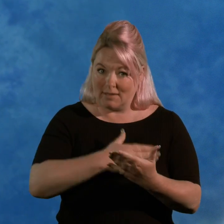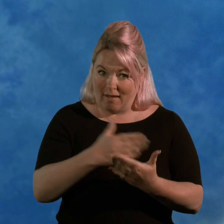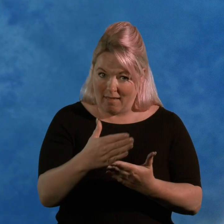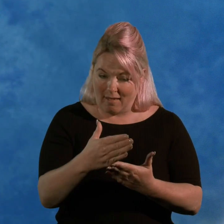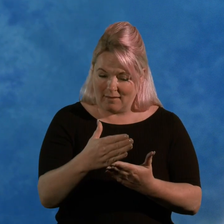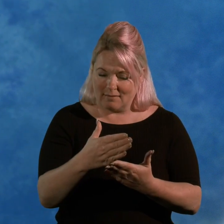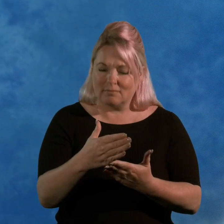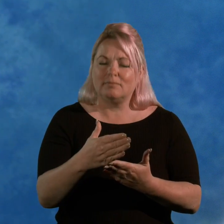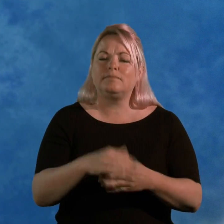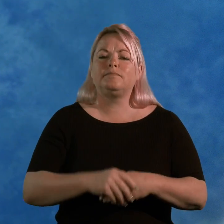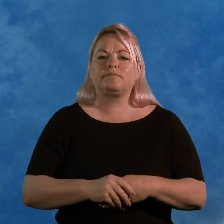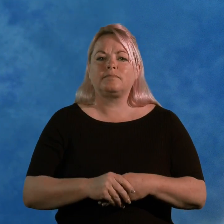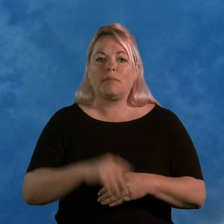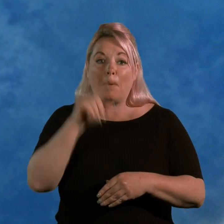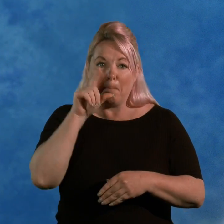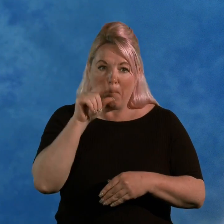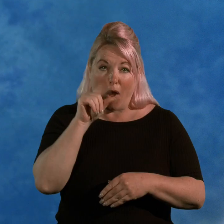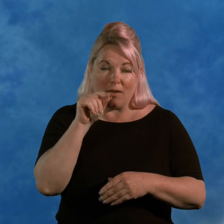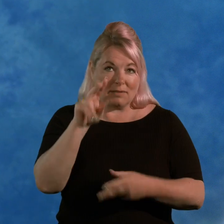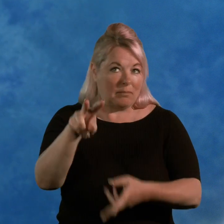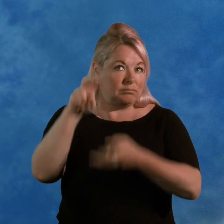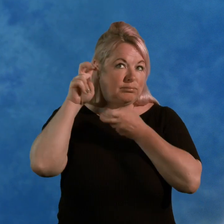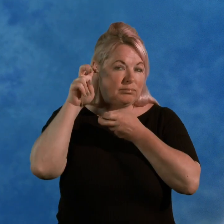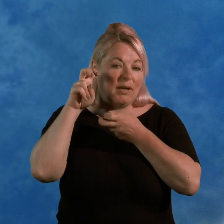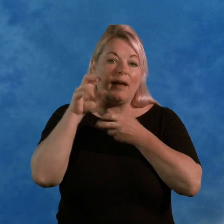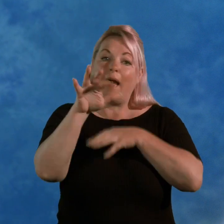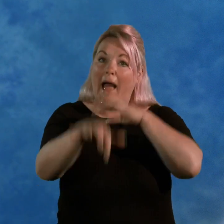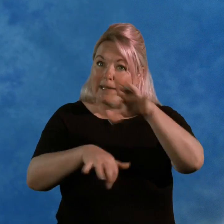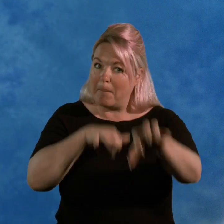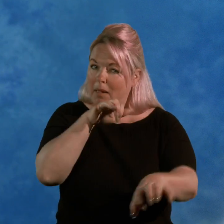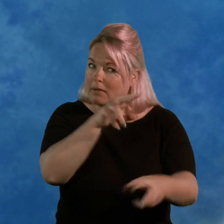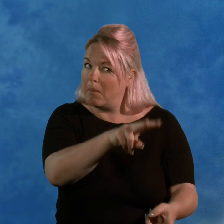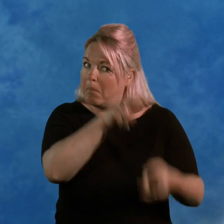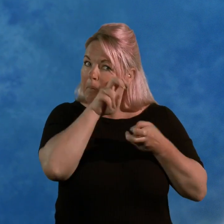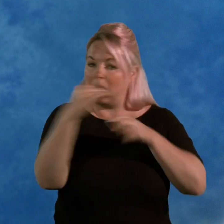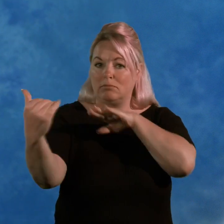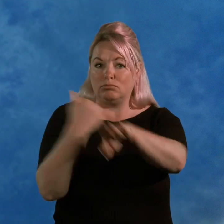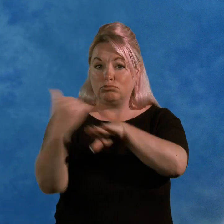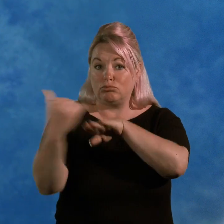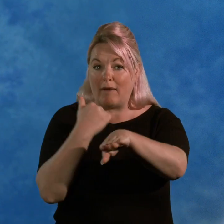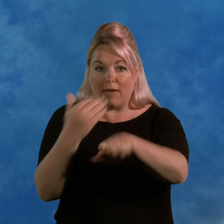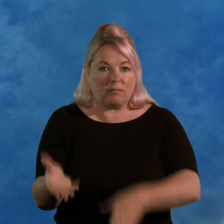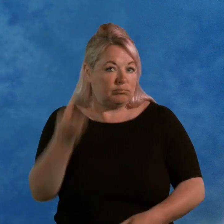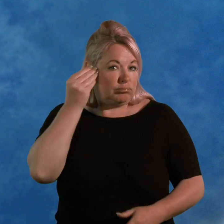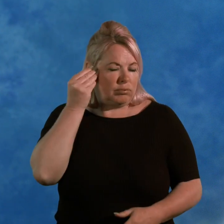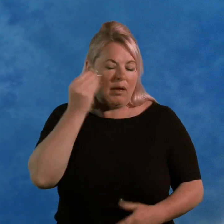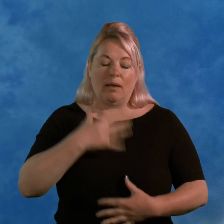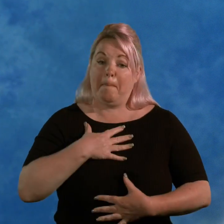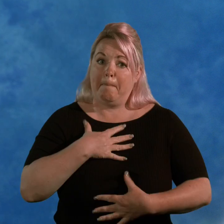hear birds, I could hear animals, I could hear traffic. It was quite